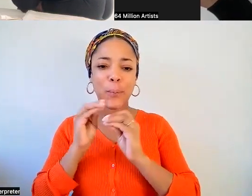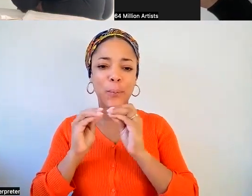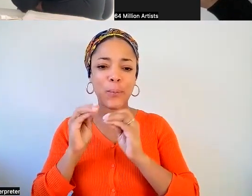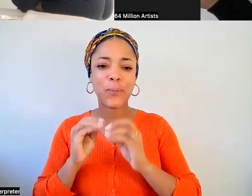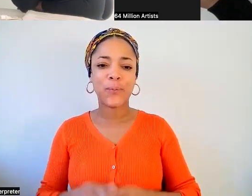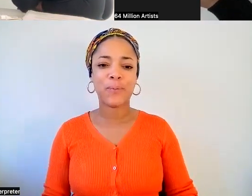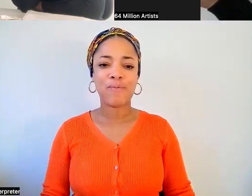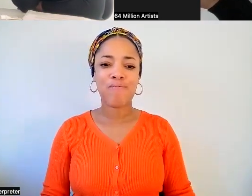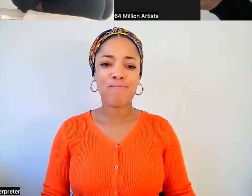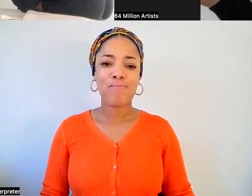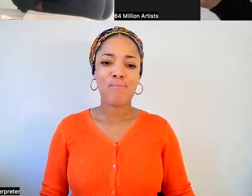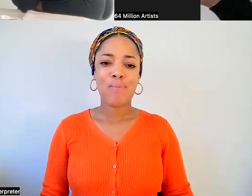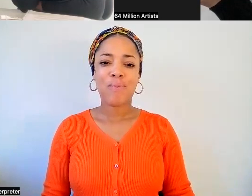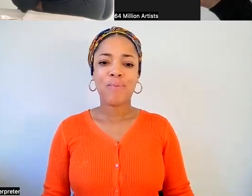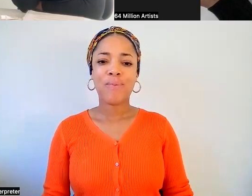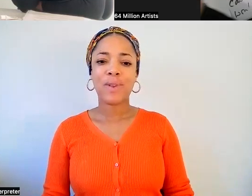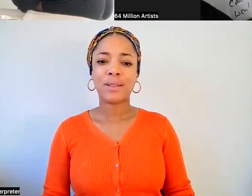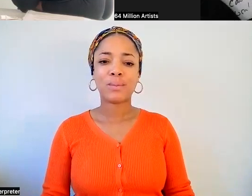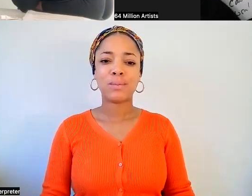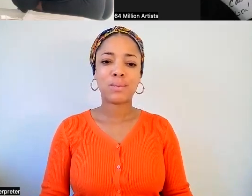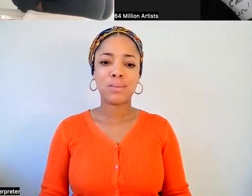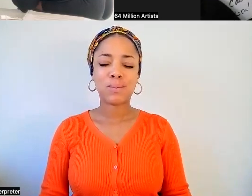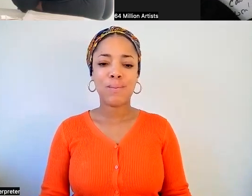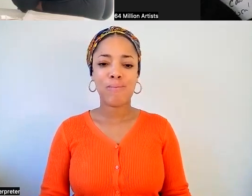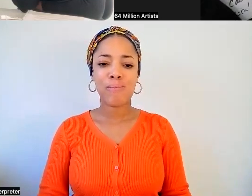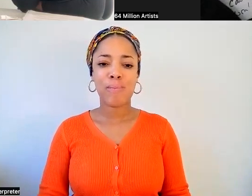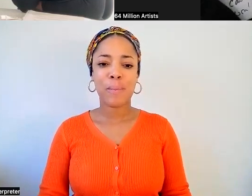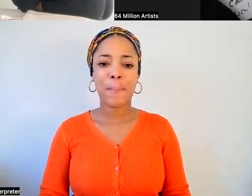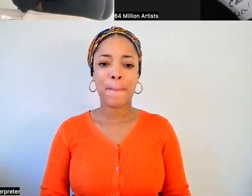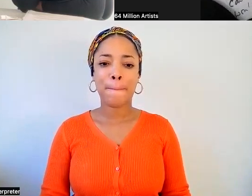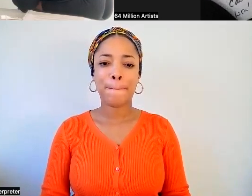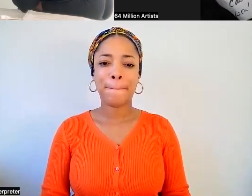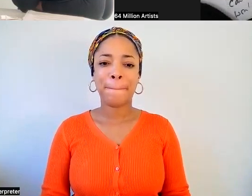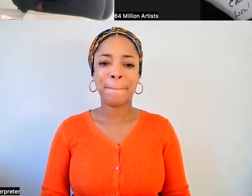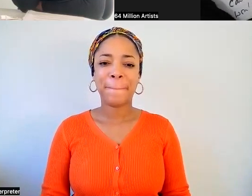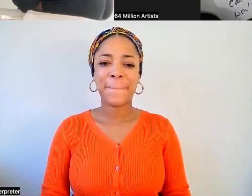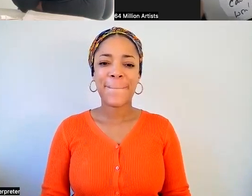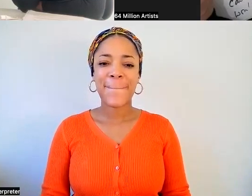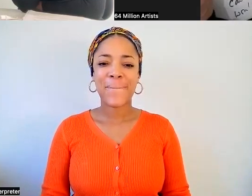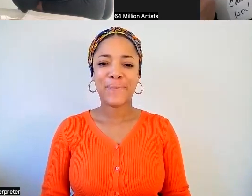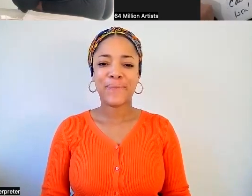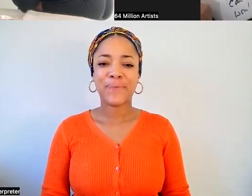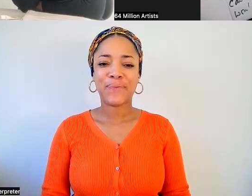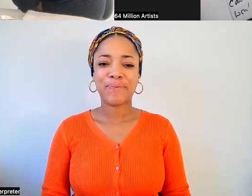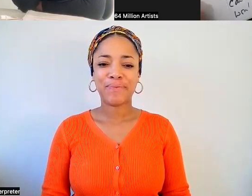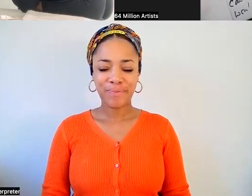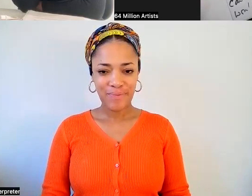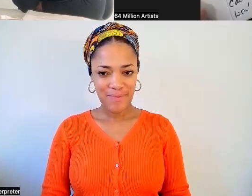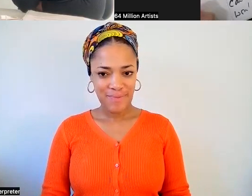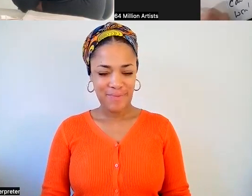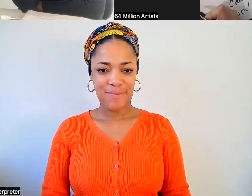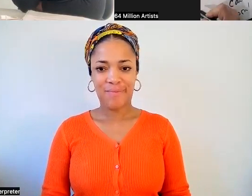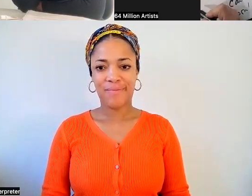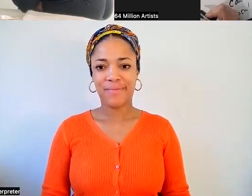Hard, gritty under my cheek, gritty under my cheek. Oh, what about that? Forget the hard bit, just gritty under my cheek. So just to keep the rhythm a bit